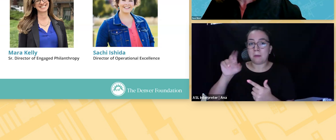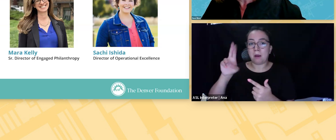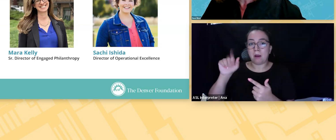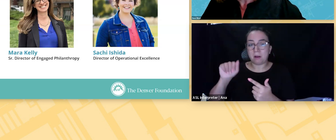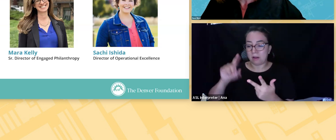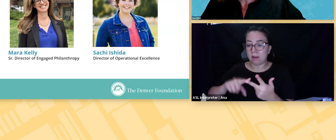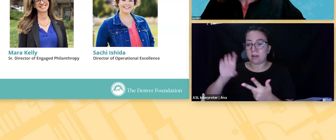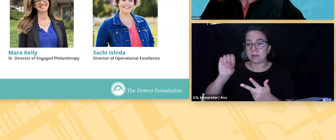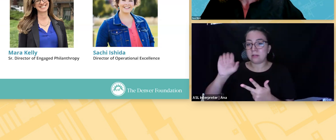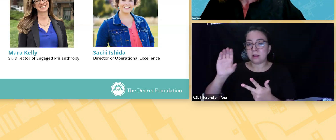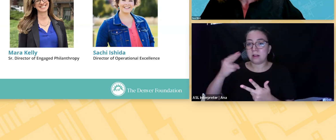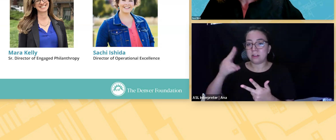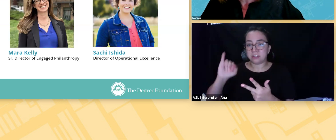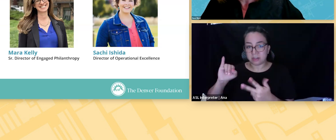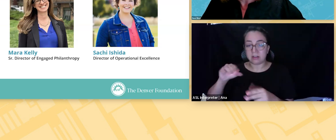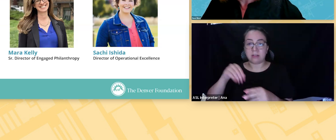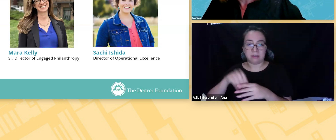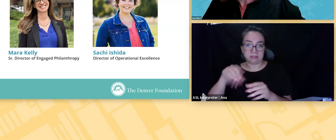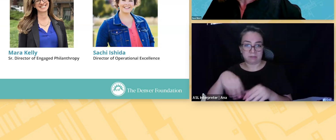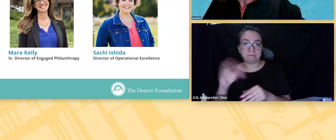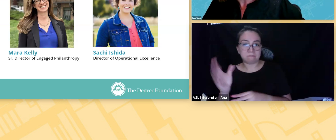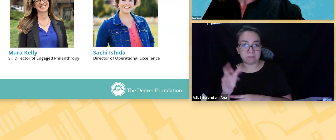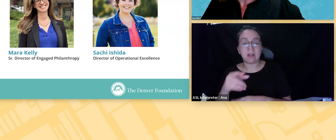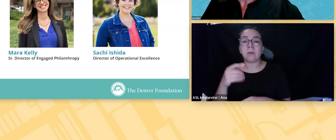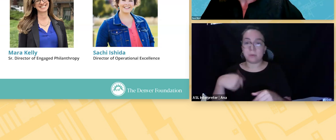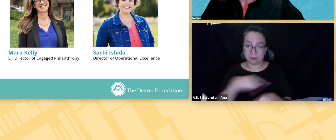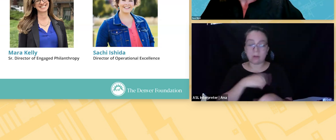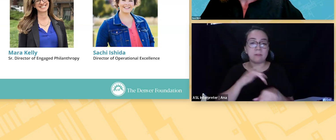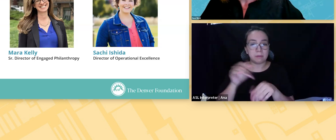this call. All 3 of us are available and happy to help.